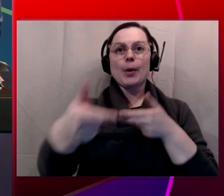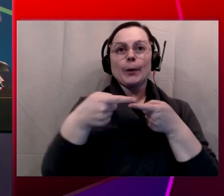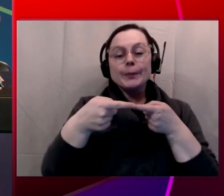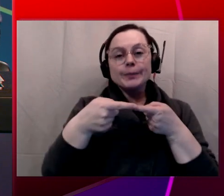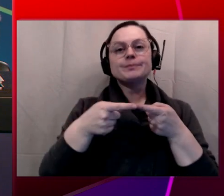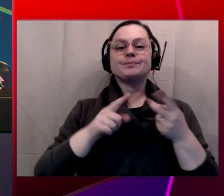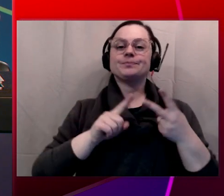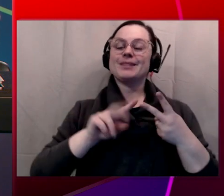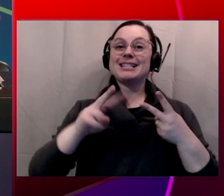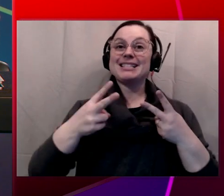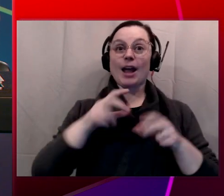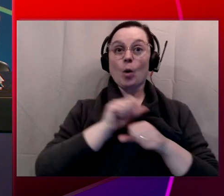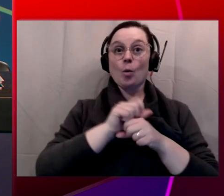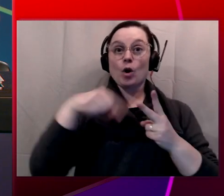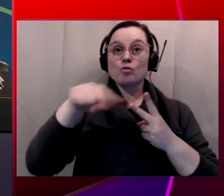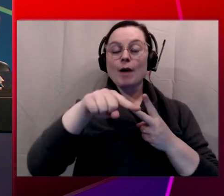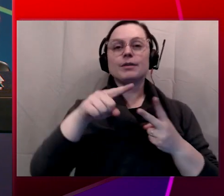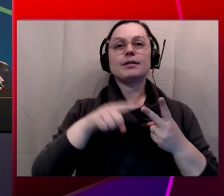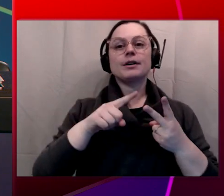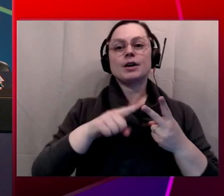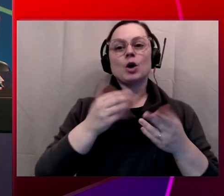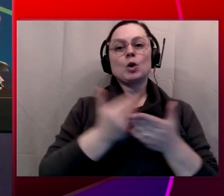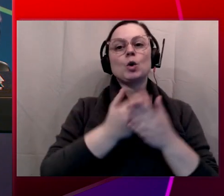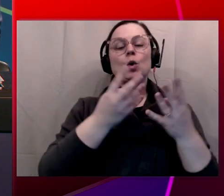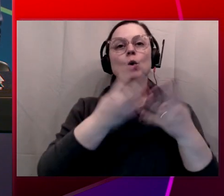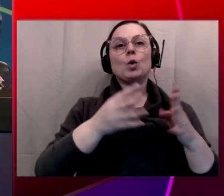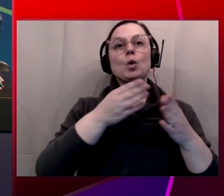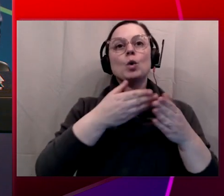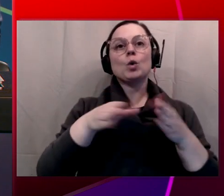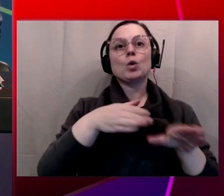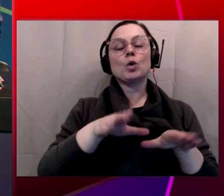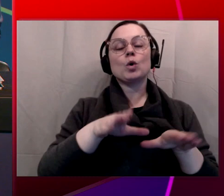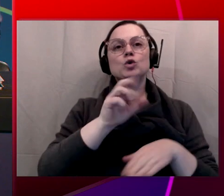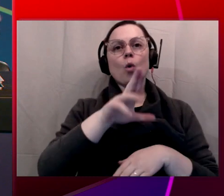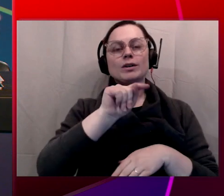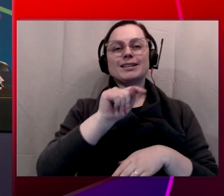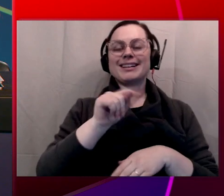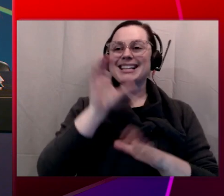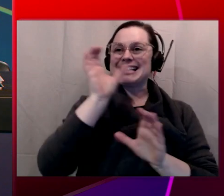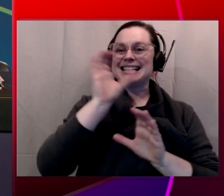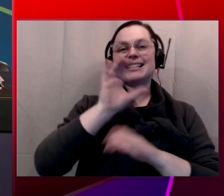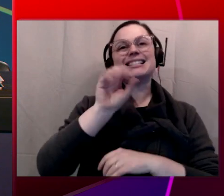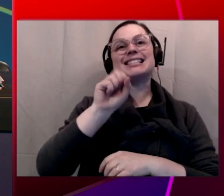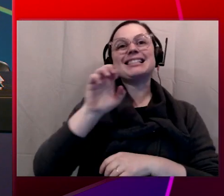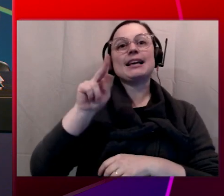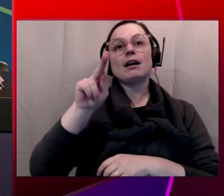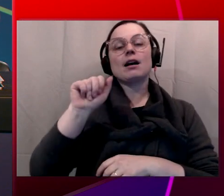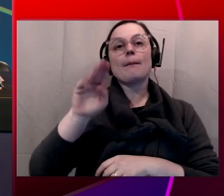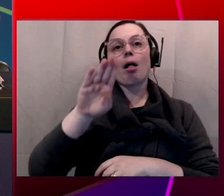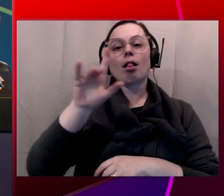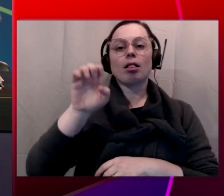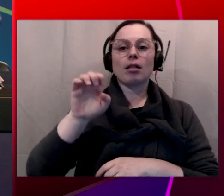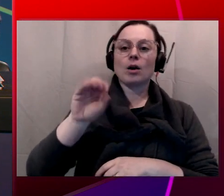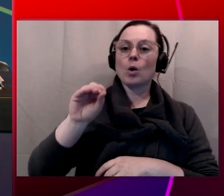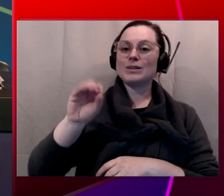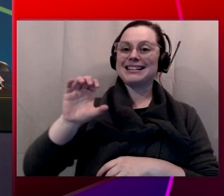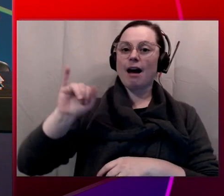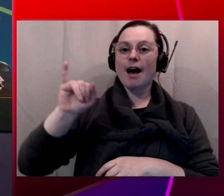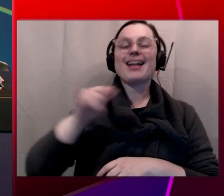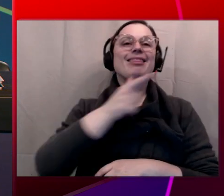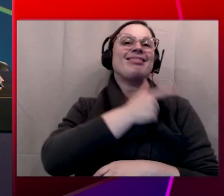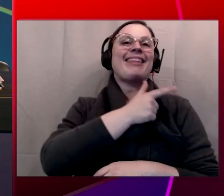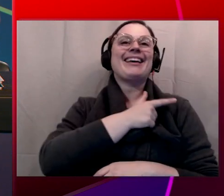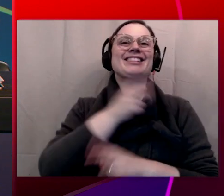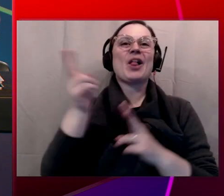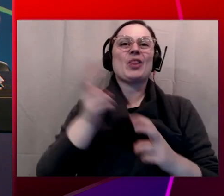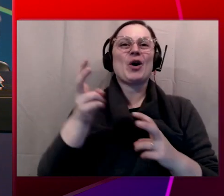is a new sort. It's seekable OCI, which will which will allow you to do lazy loading for your